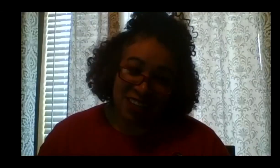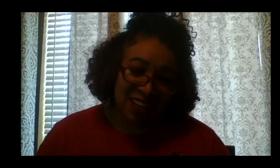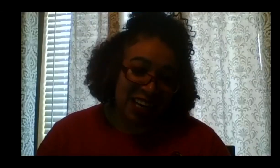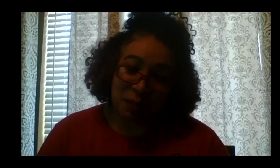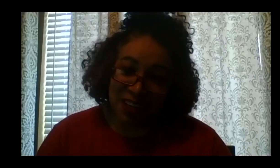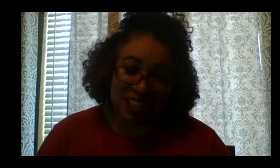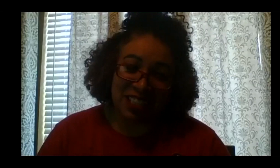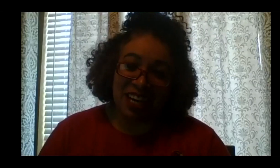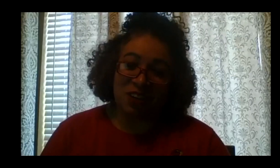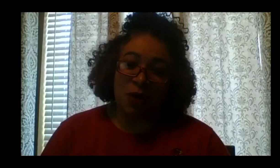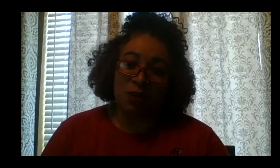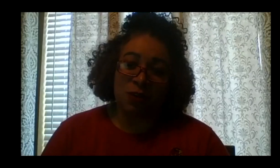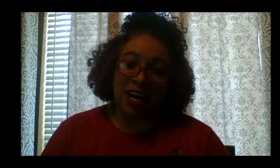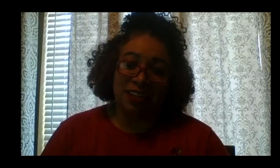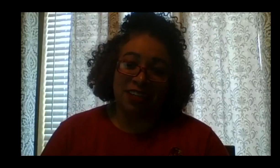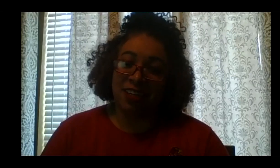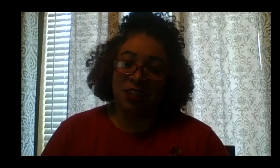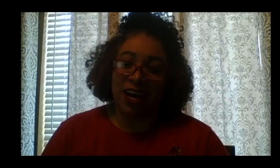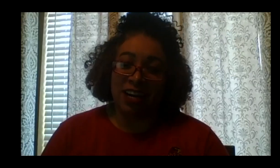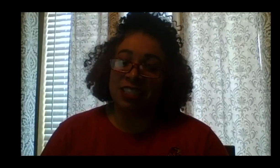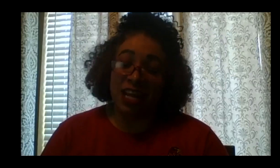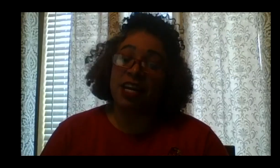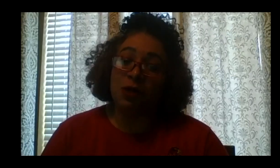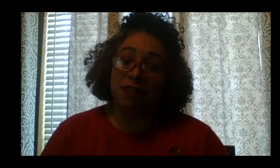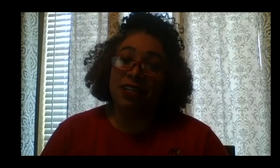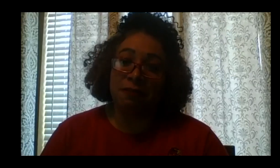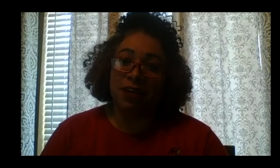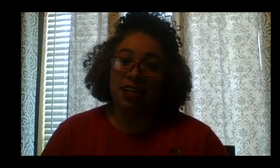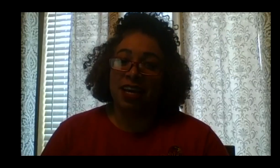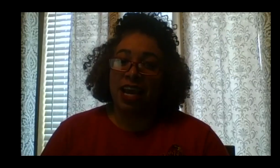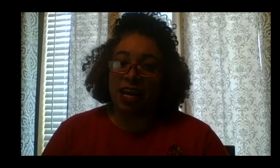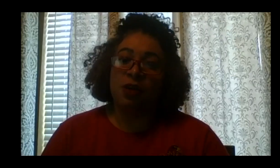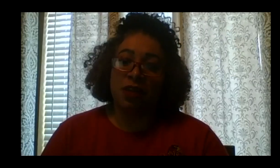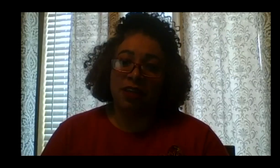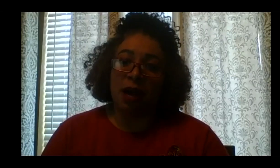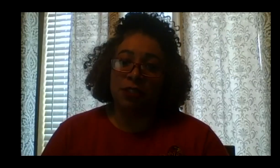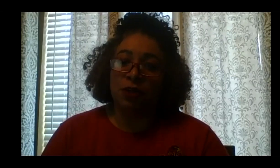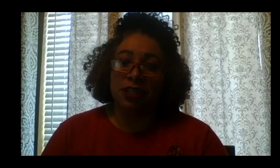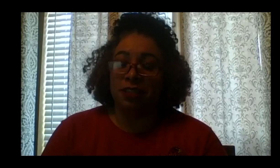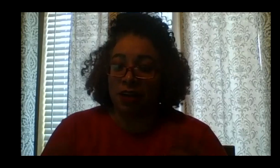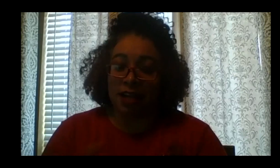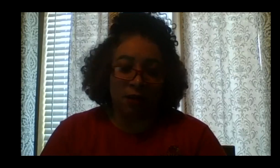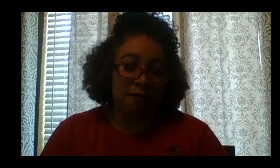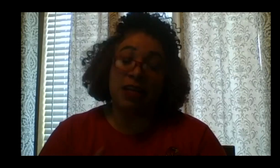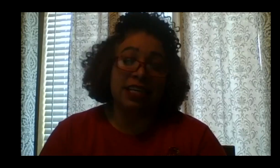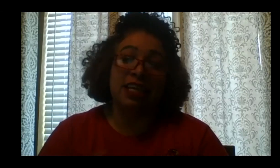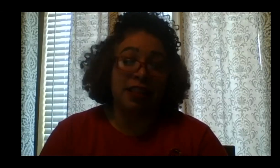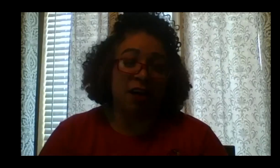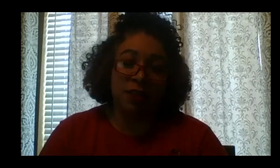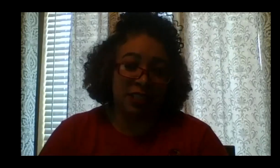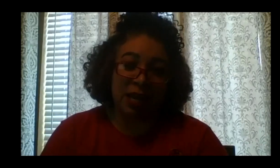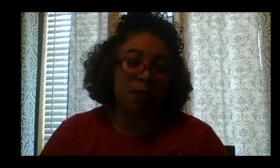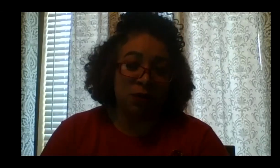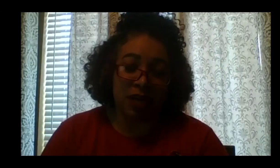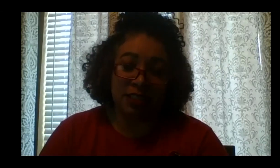personal experience going through grad and undergrad. And I know it's very different. And I know that the opportunities are not, or the funding is not